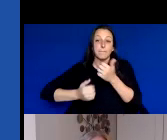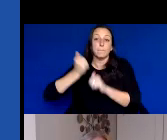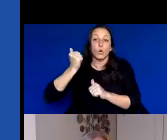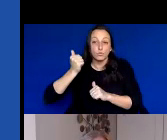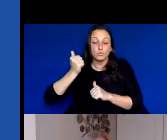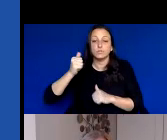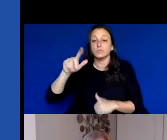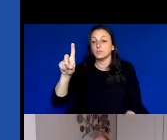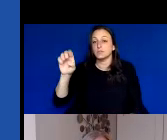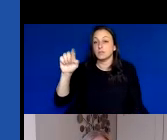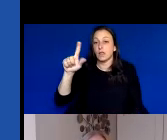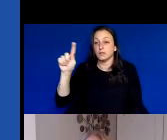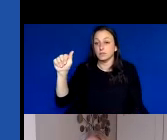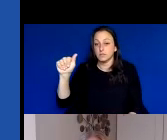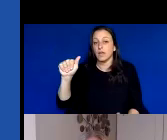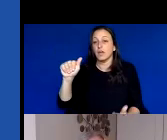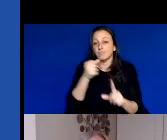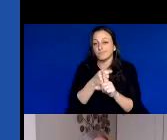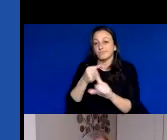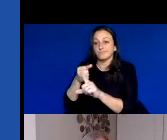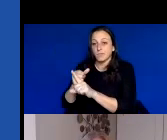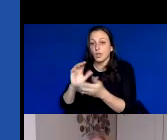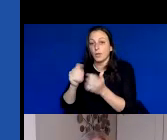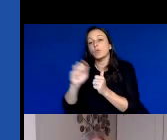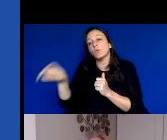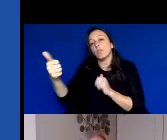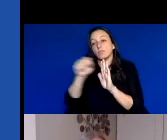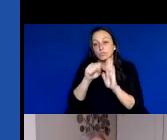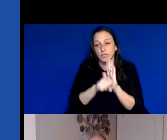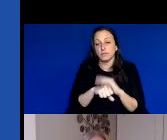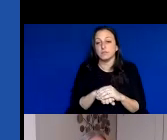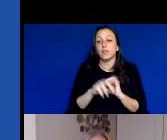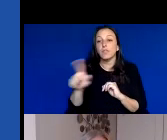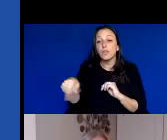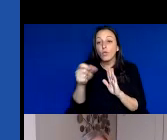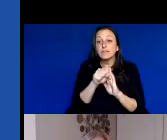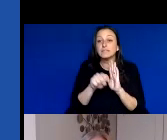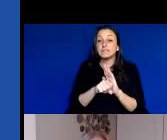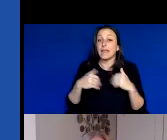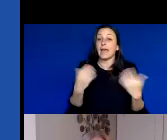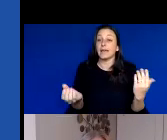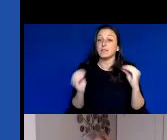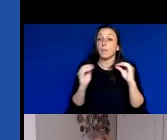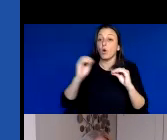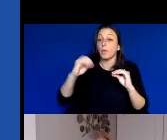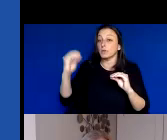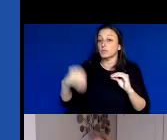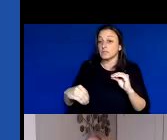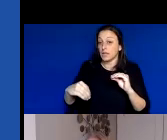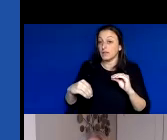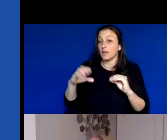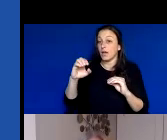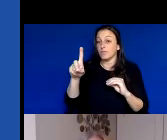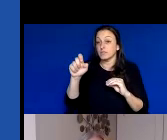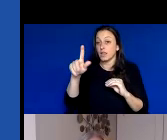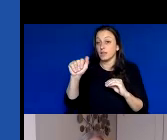variant cases occurring compared to any other state. The only state that has a higher proportion right now than Colorado is Missouri.